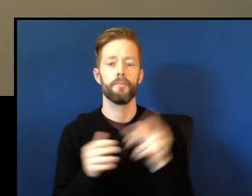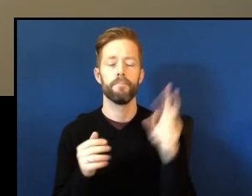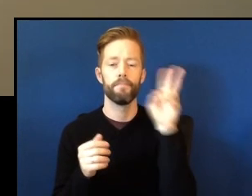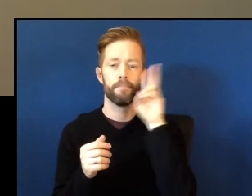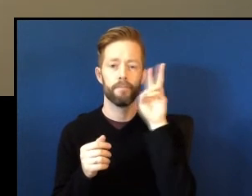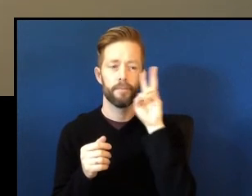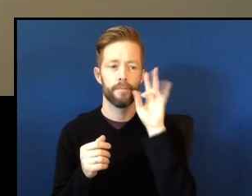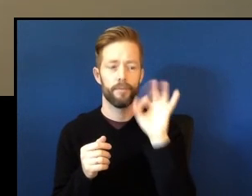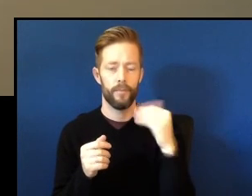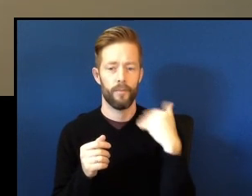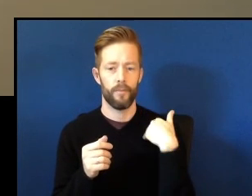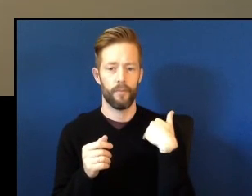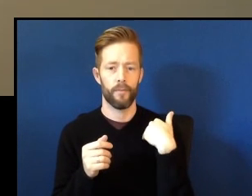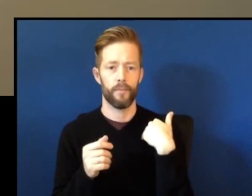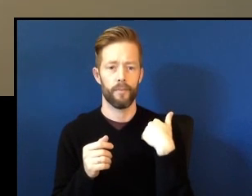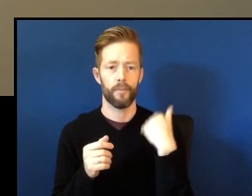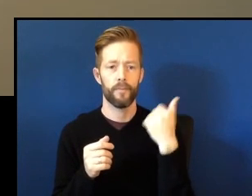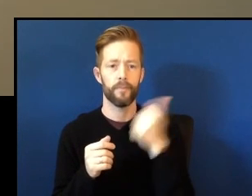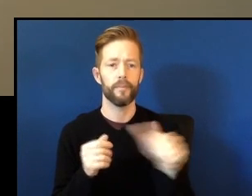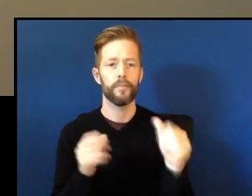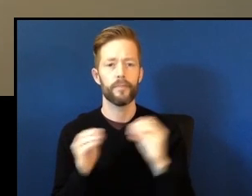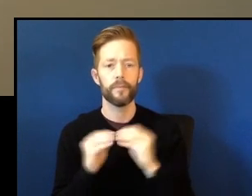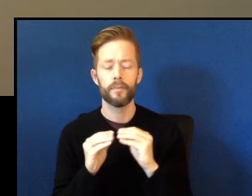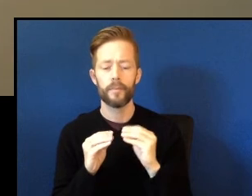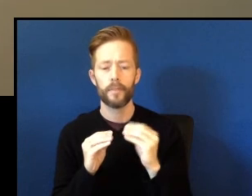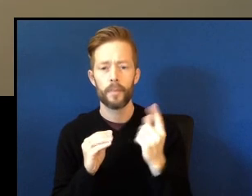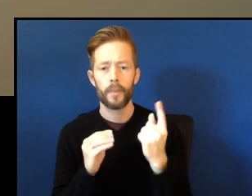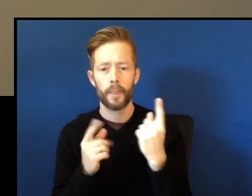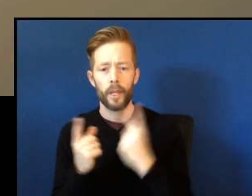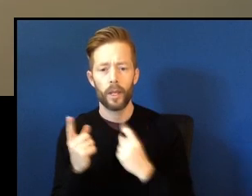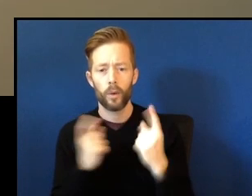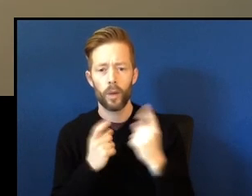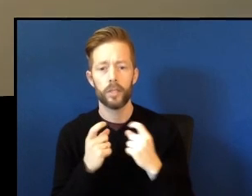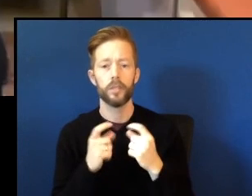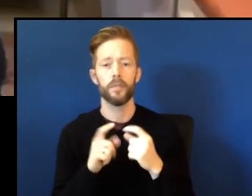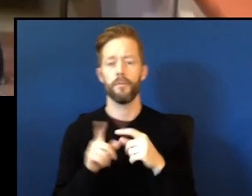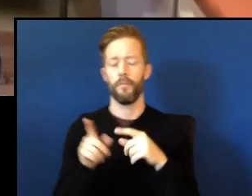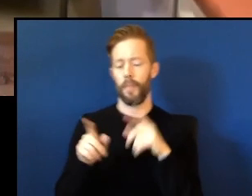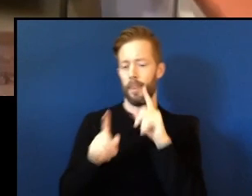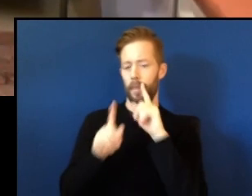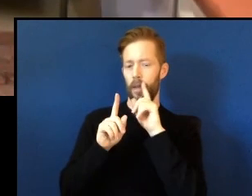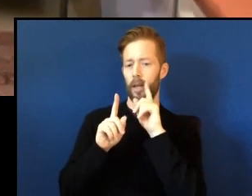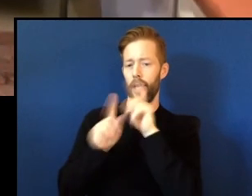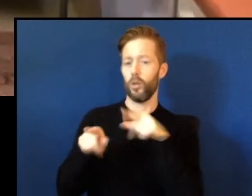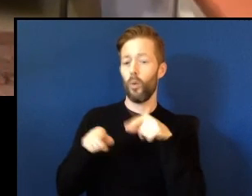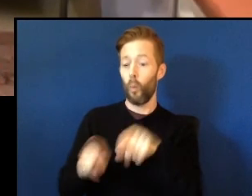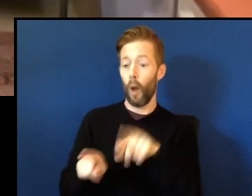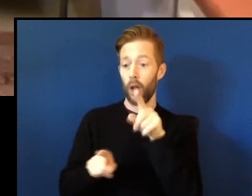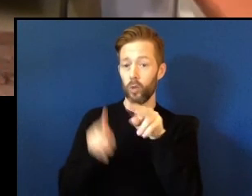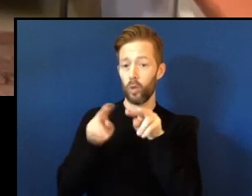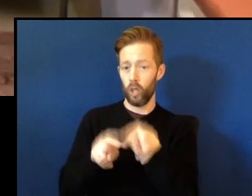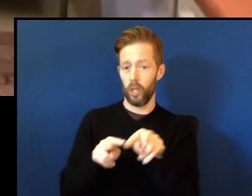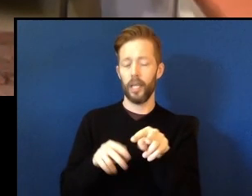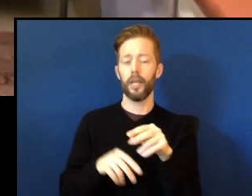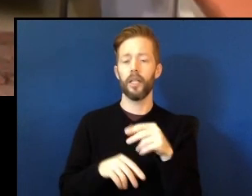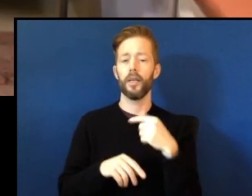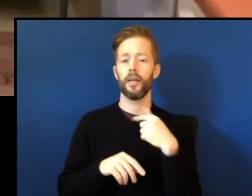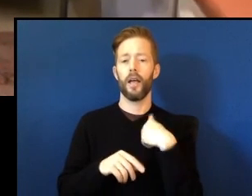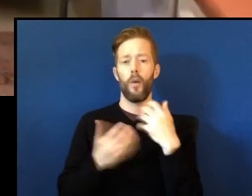me see if we have any more questions. While you're looking, I'll just say it's a great